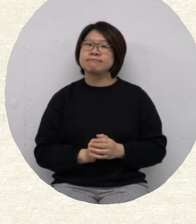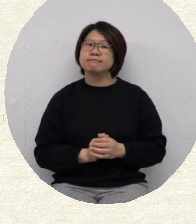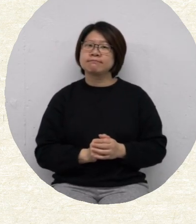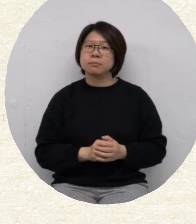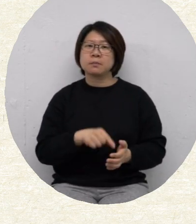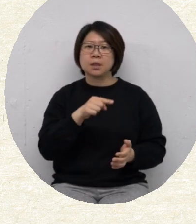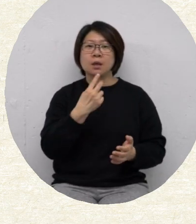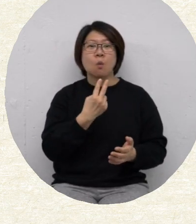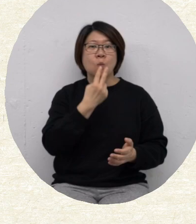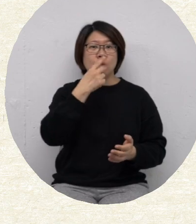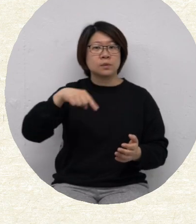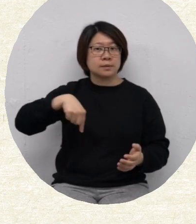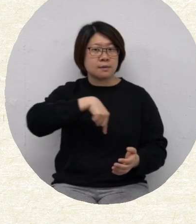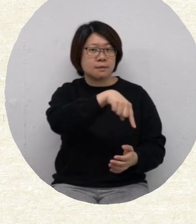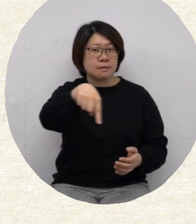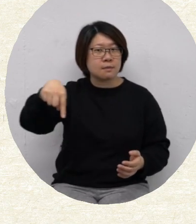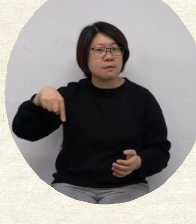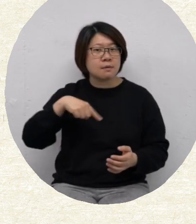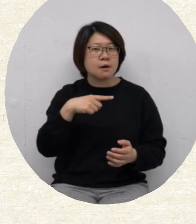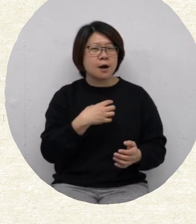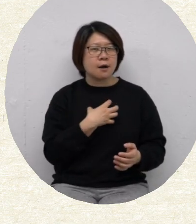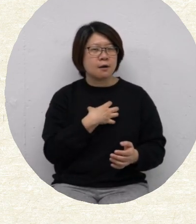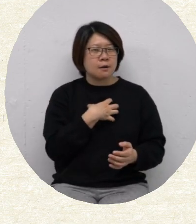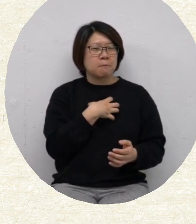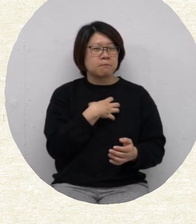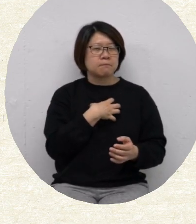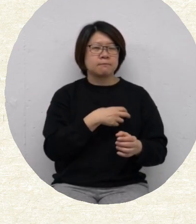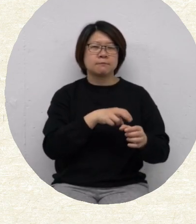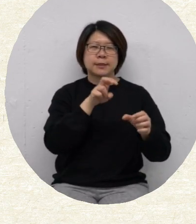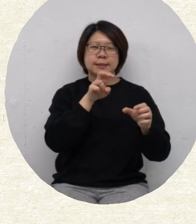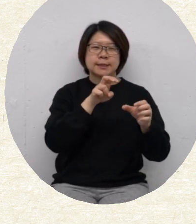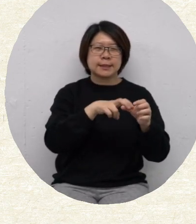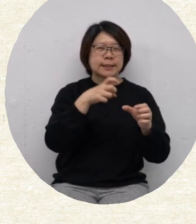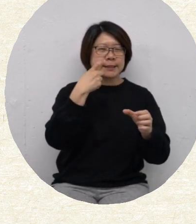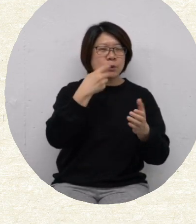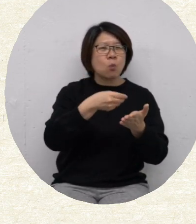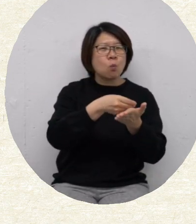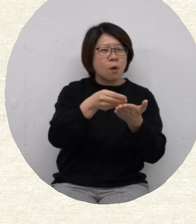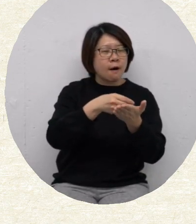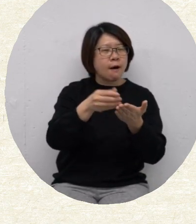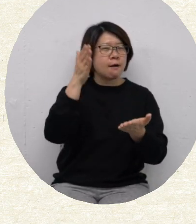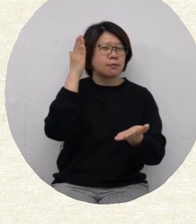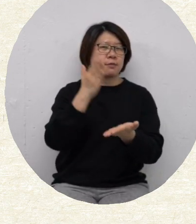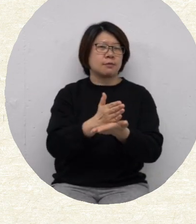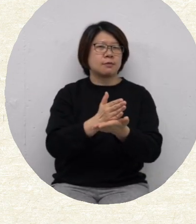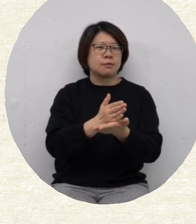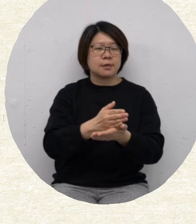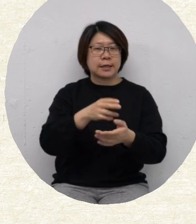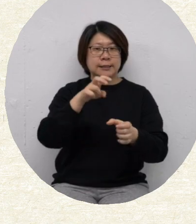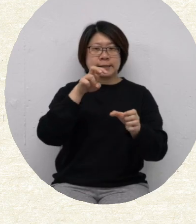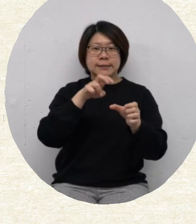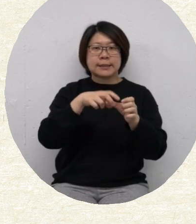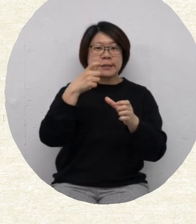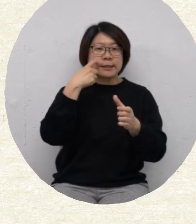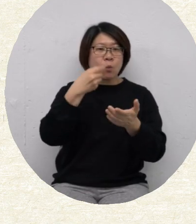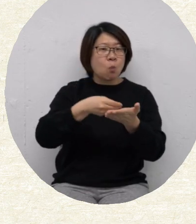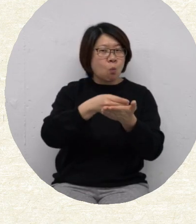The flower images in my prints reference the woodblock printed flower images from the traditional Asian